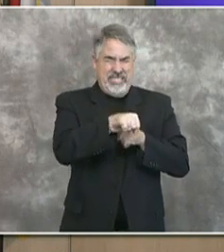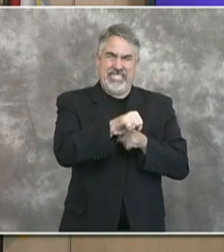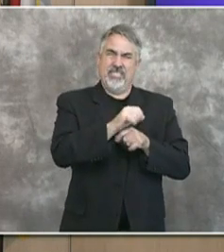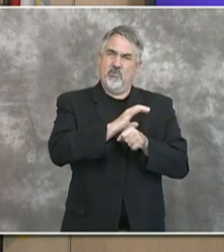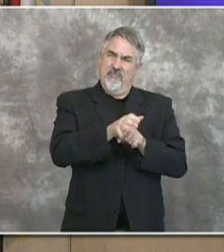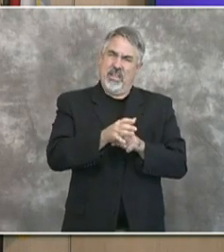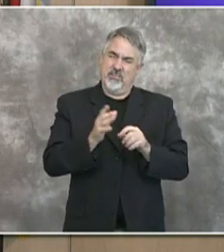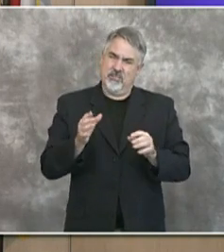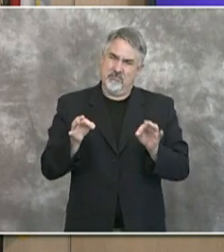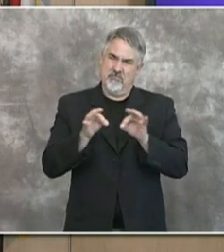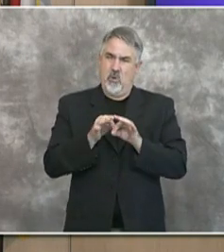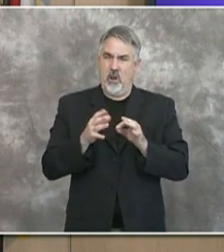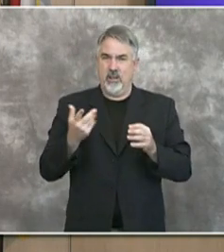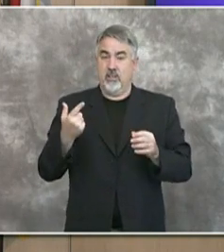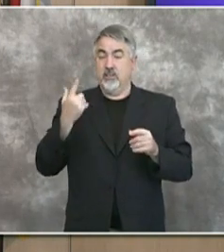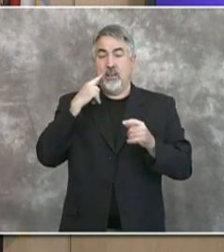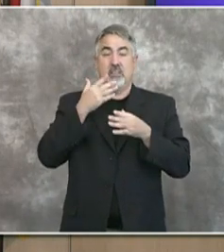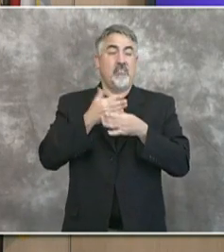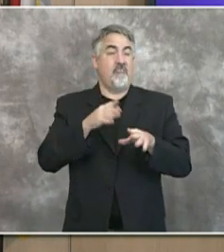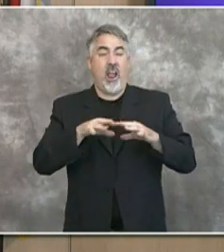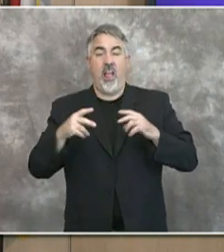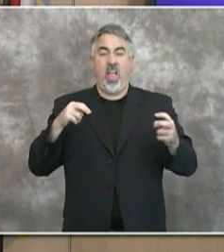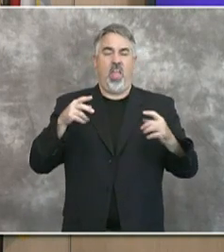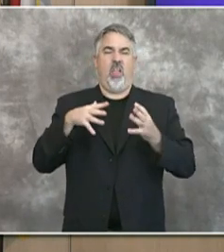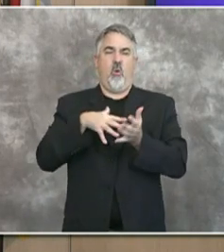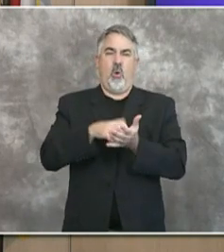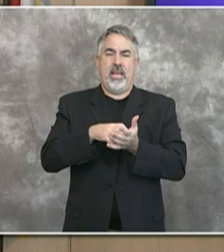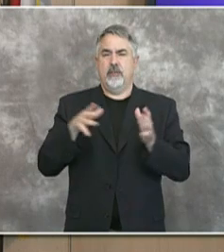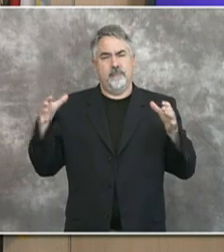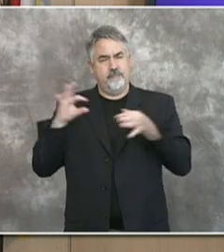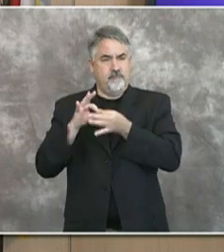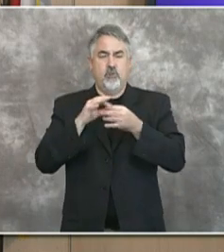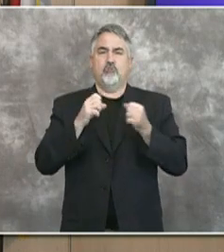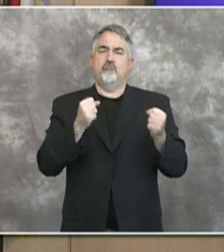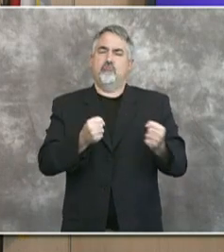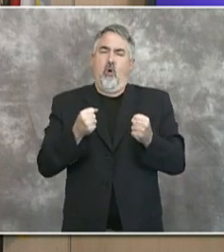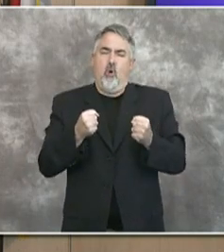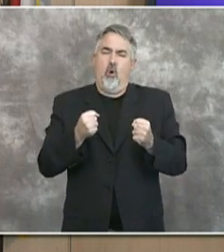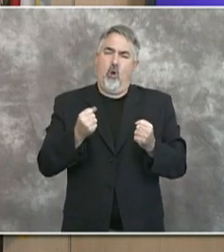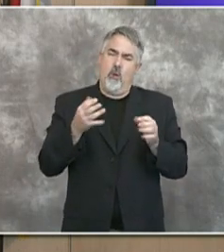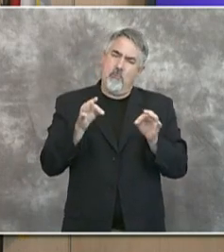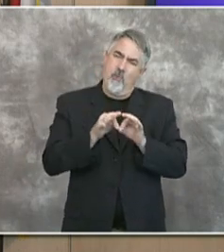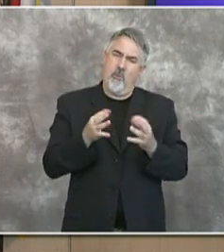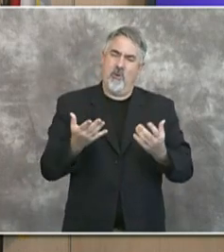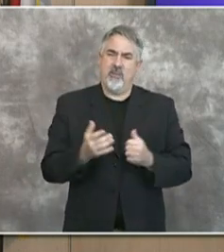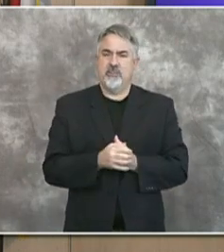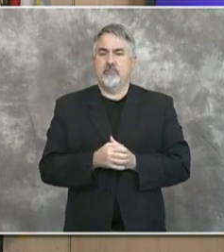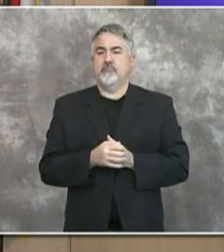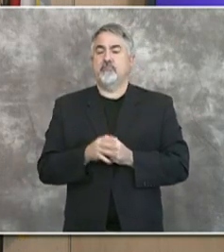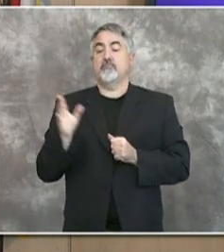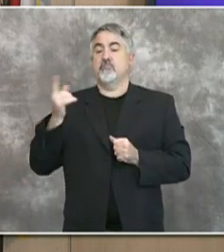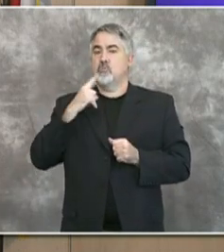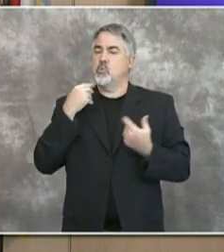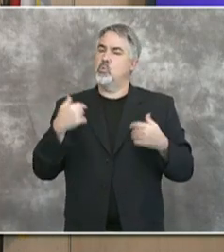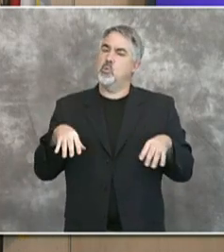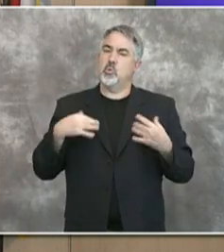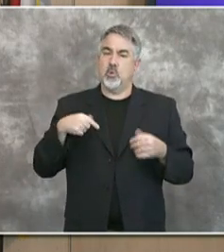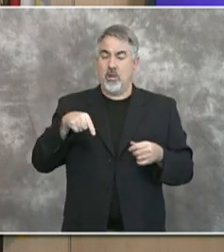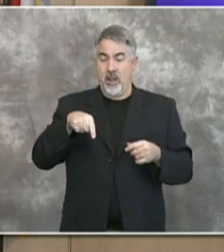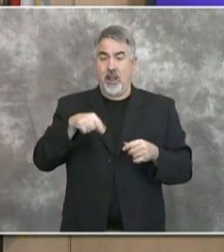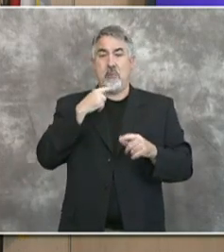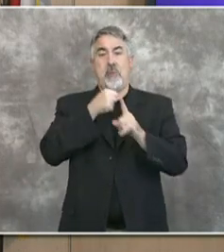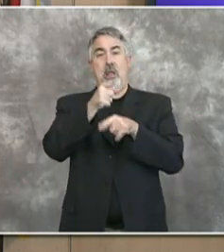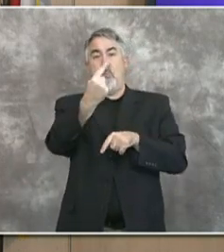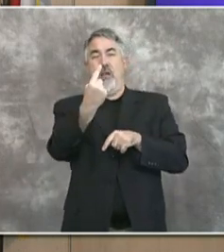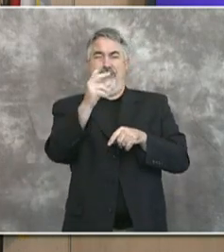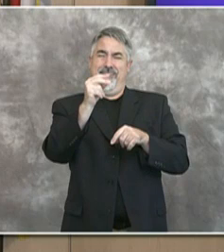divided we fall. As I said, this virus has spread throughout the region and has impacted everyone. But one of the areas of